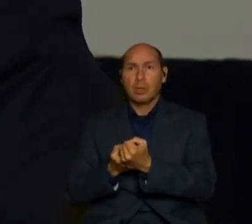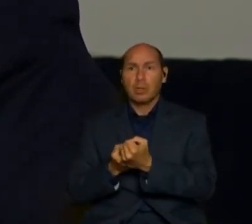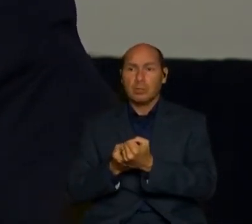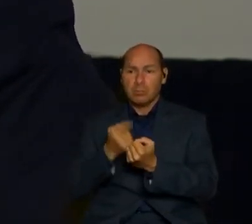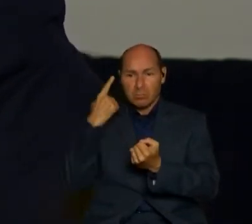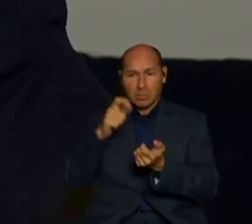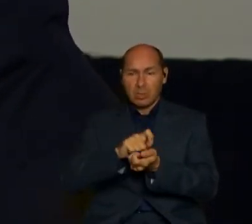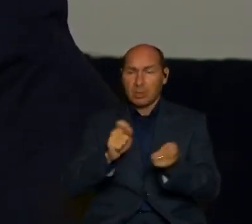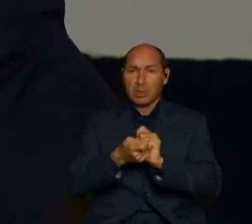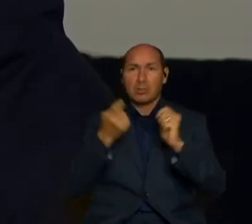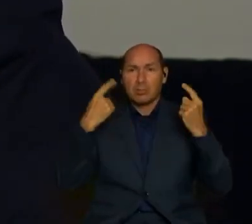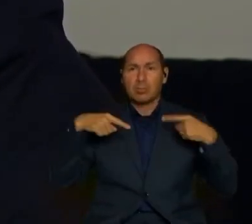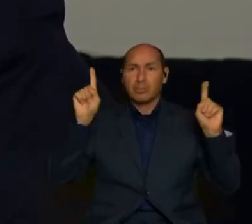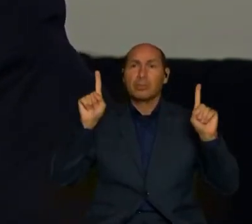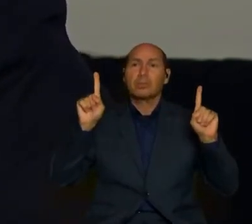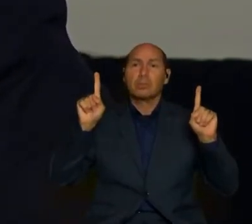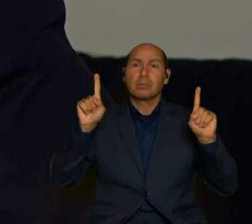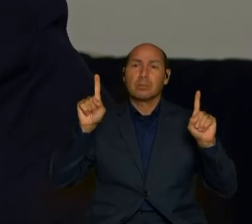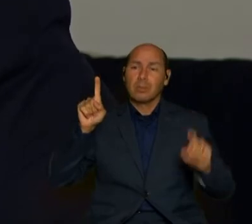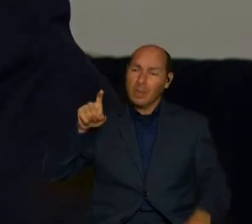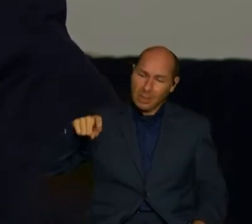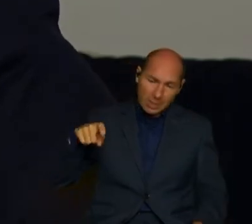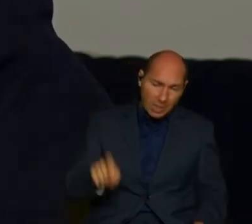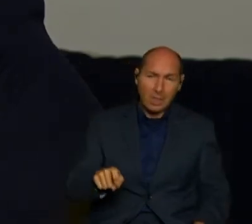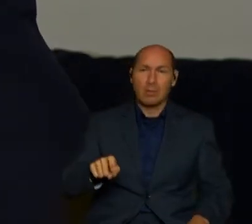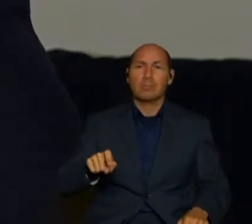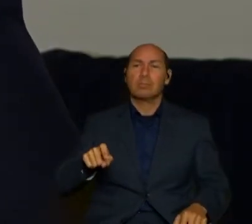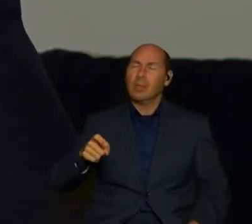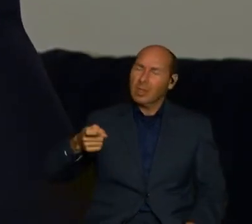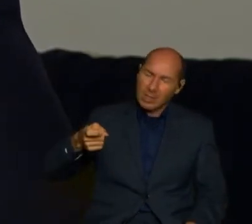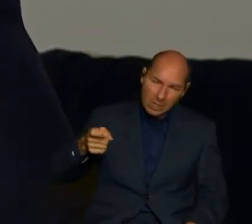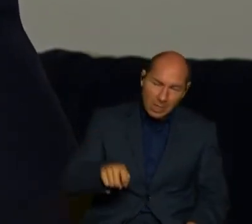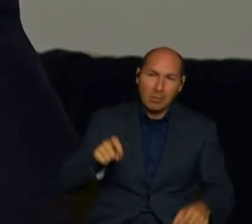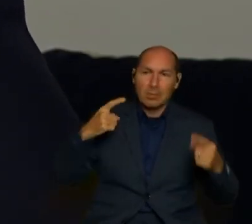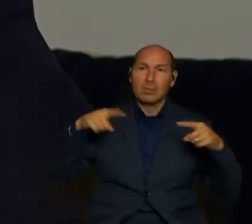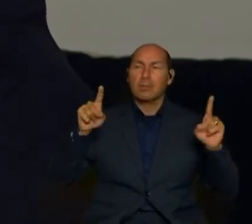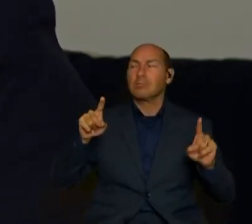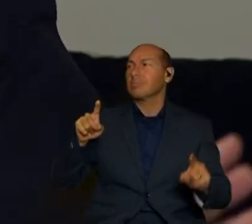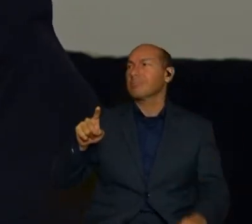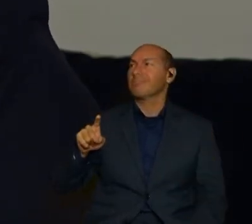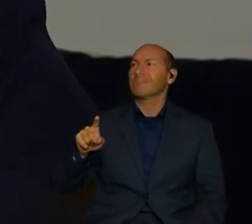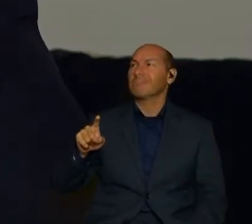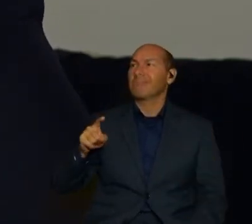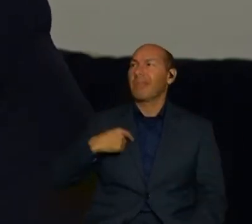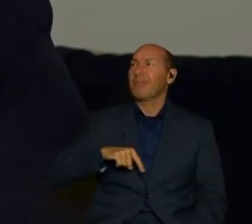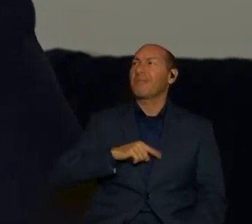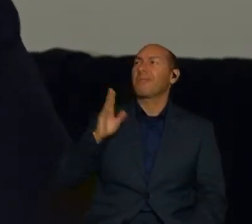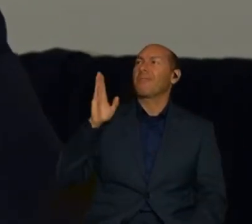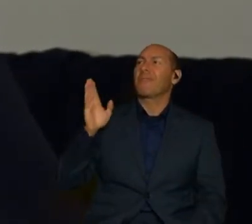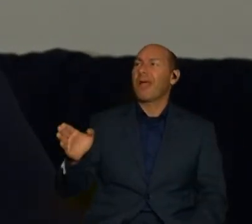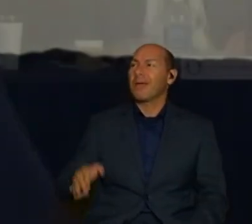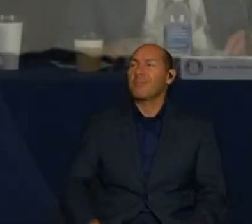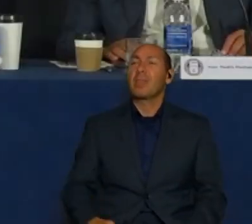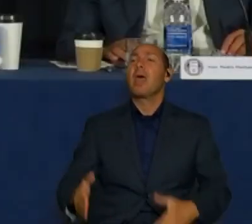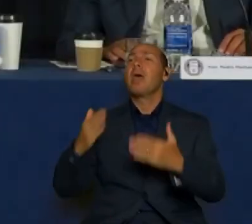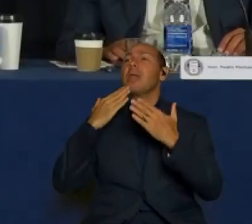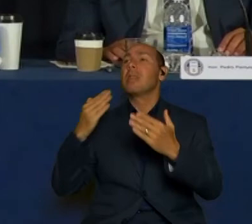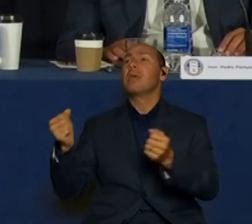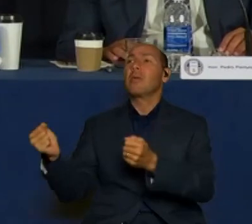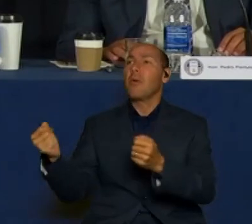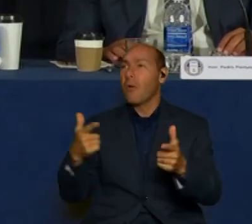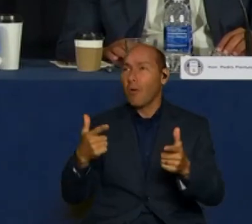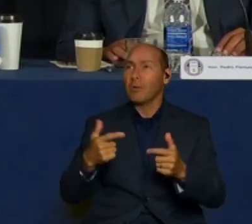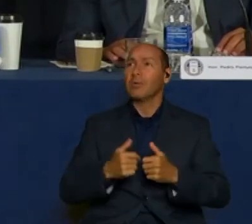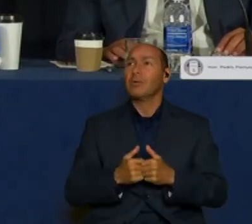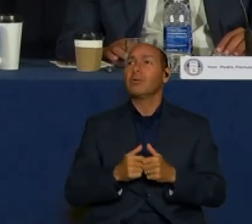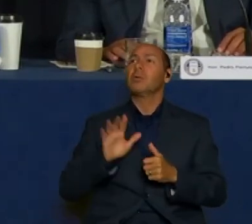We have to get it done. We will. Well, thank you to all of you. And again, thank